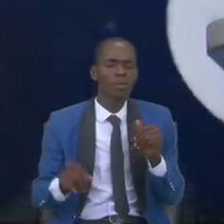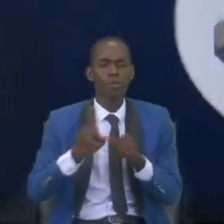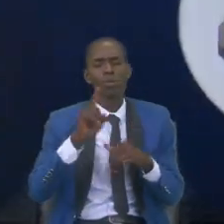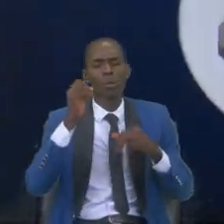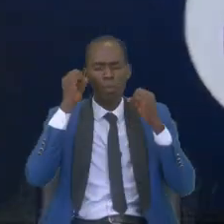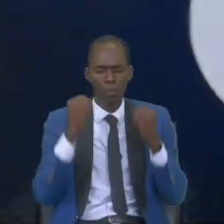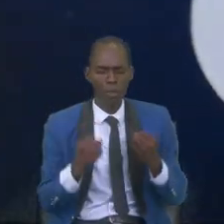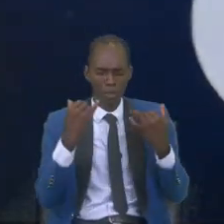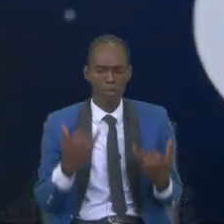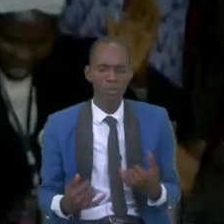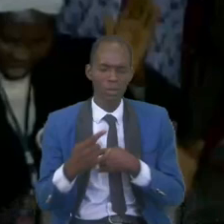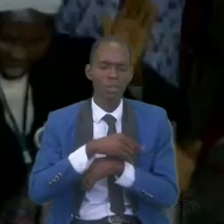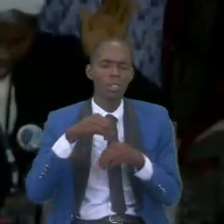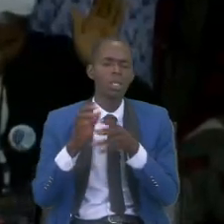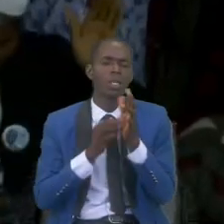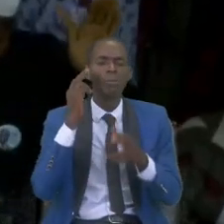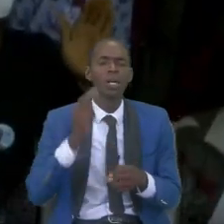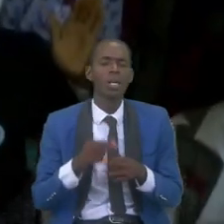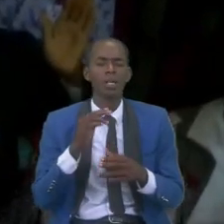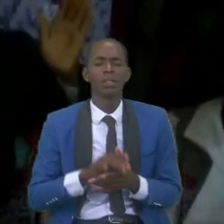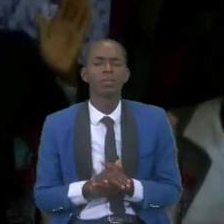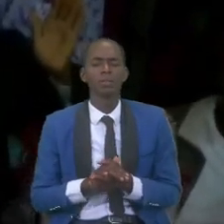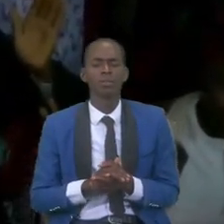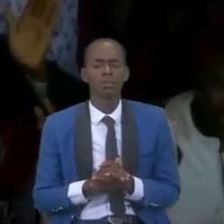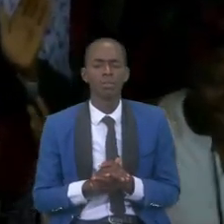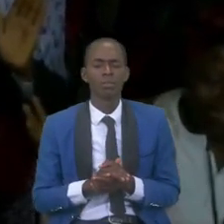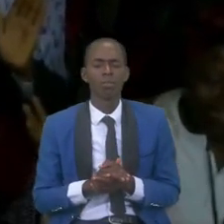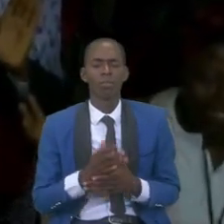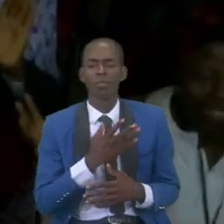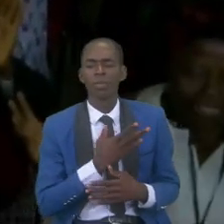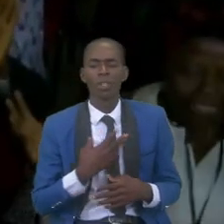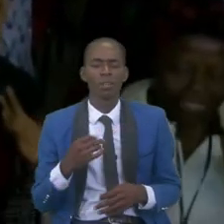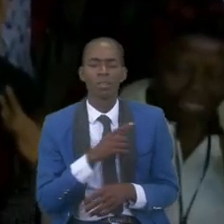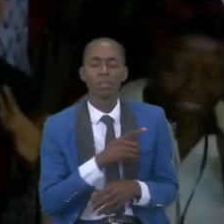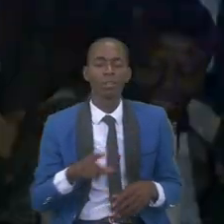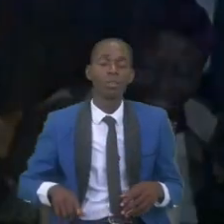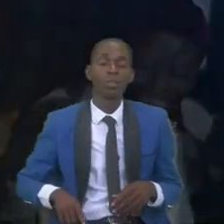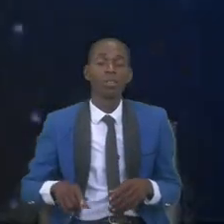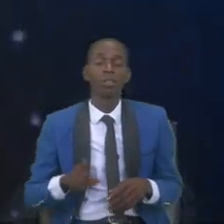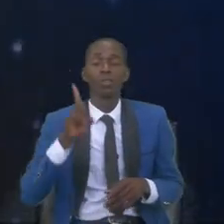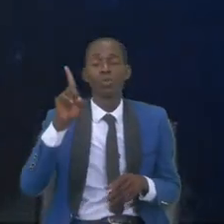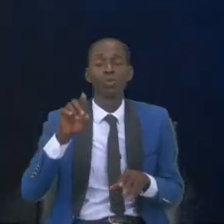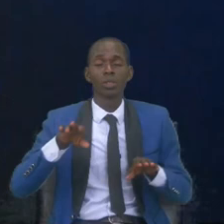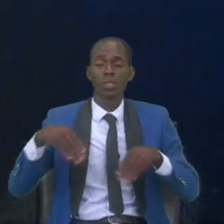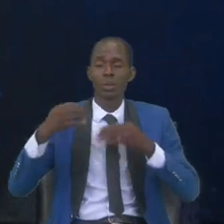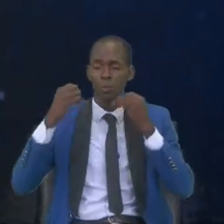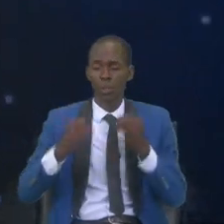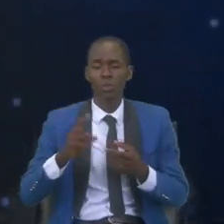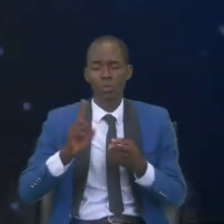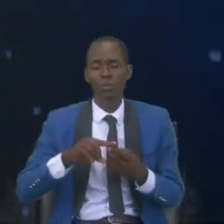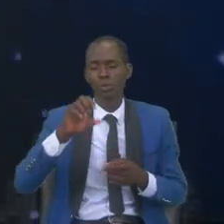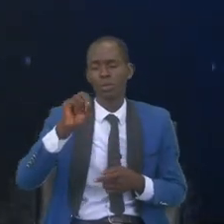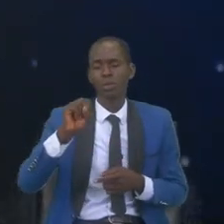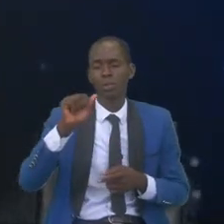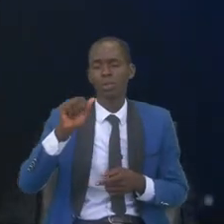in Jesus' name. And Lord, like you empowered Samson, I began to